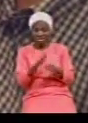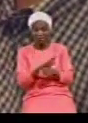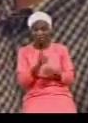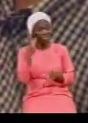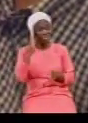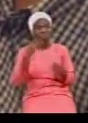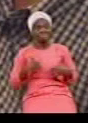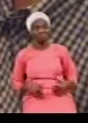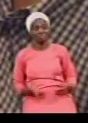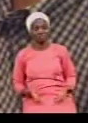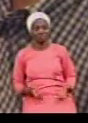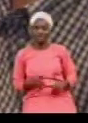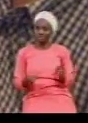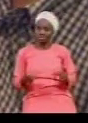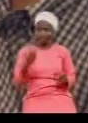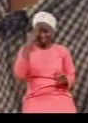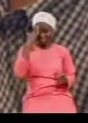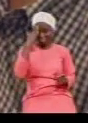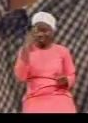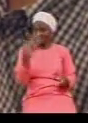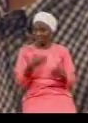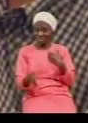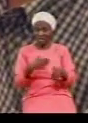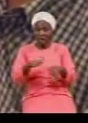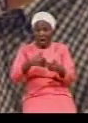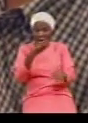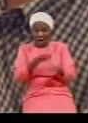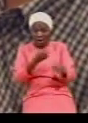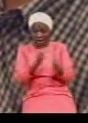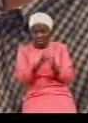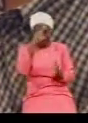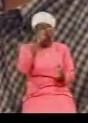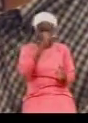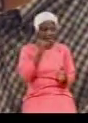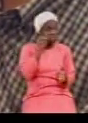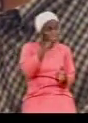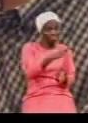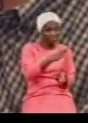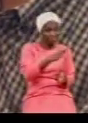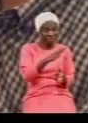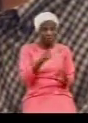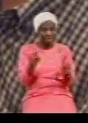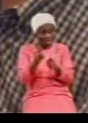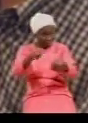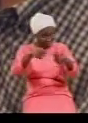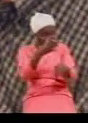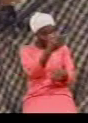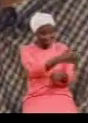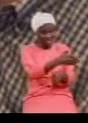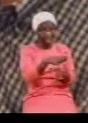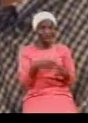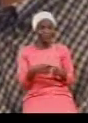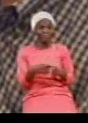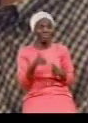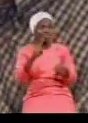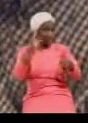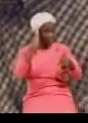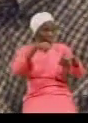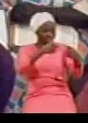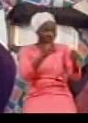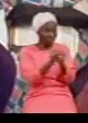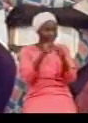no matter how difficult that man, that woman, the mother, as you go there, you go with